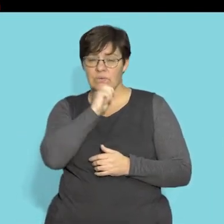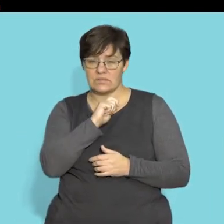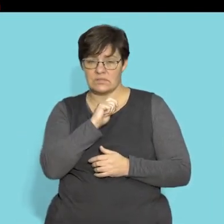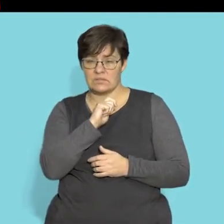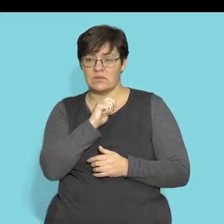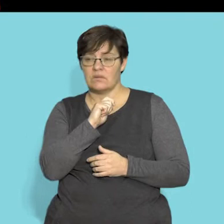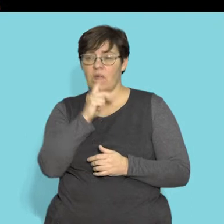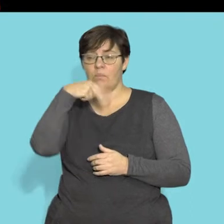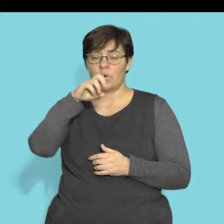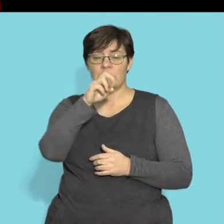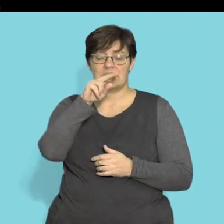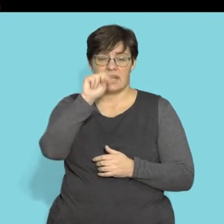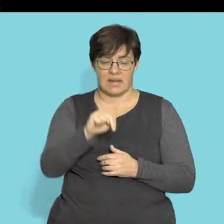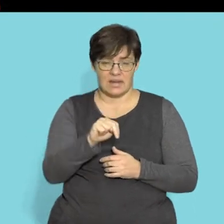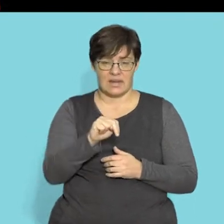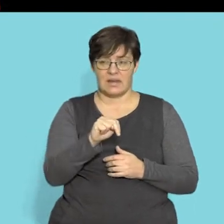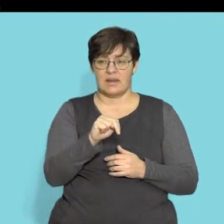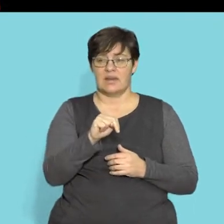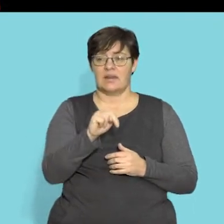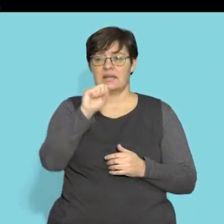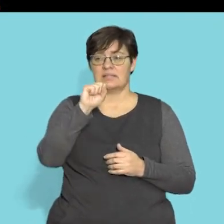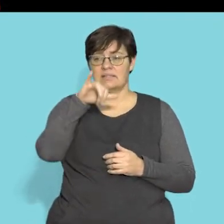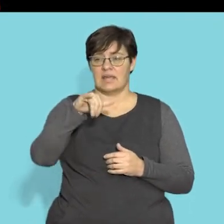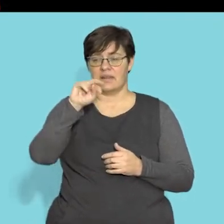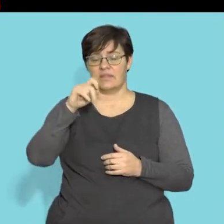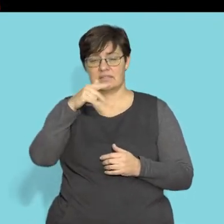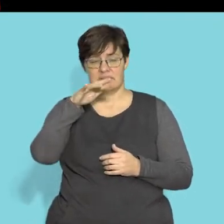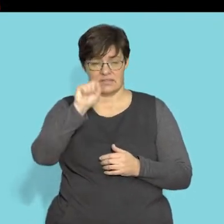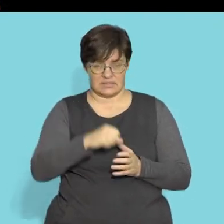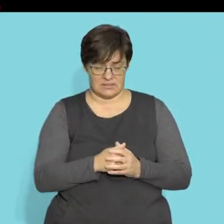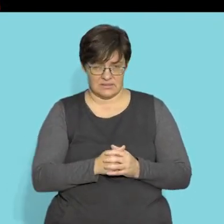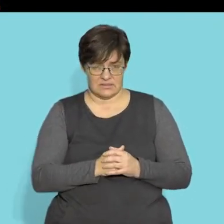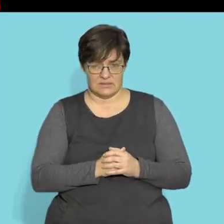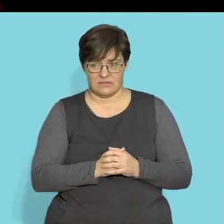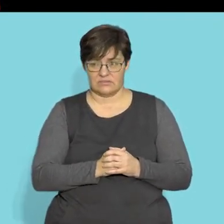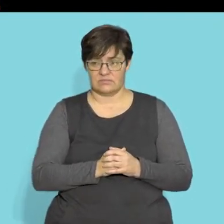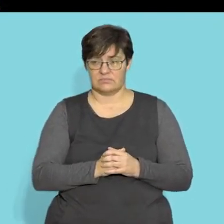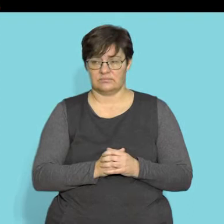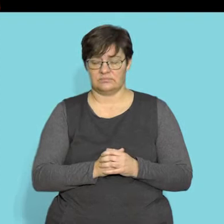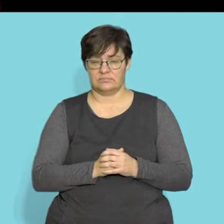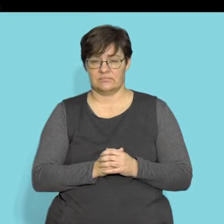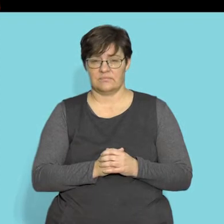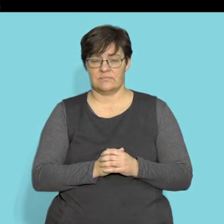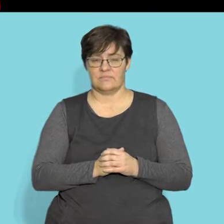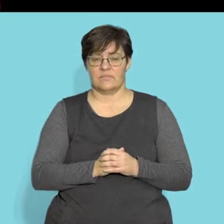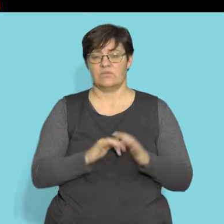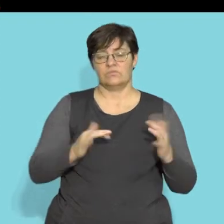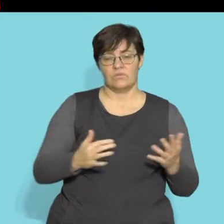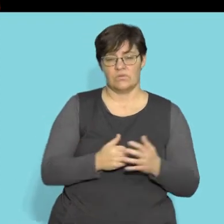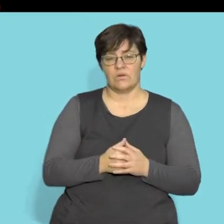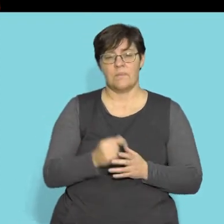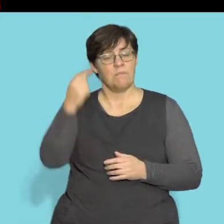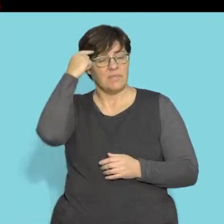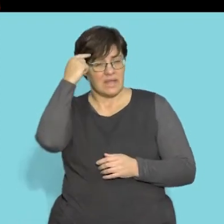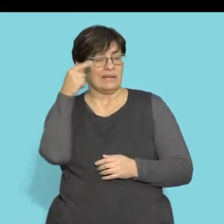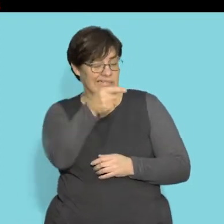is used in protein synthesis. So we've got to look at the use of different RNA in protein synthesis. So